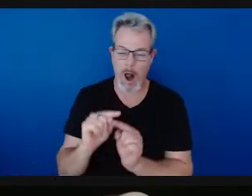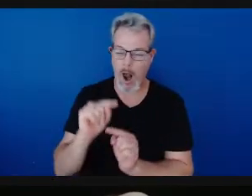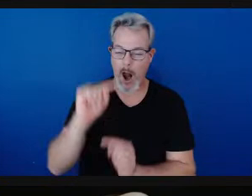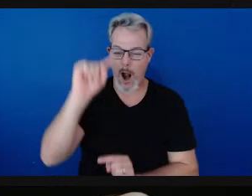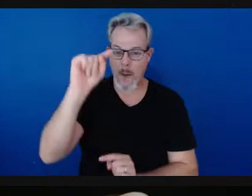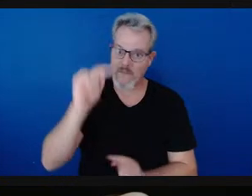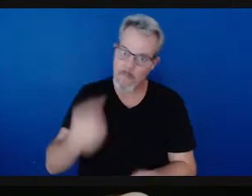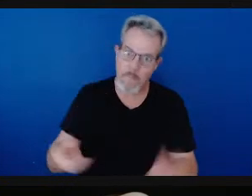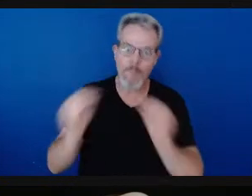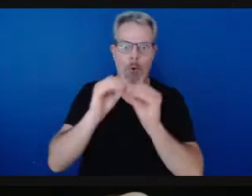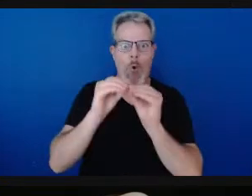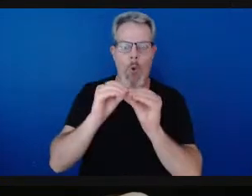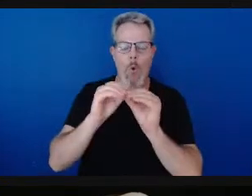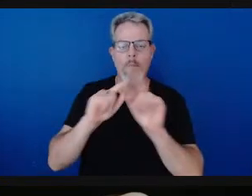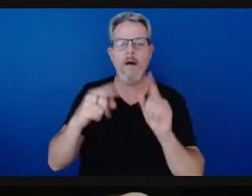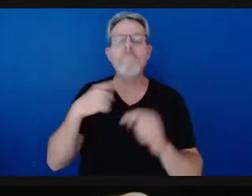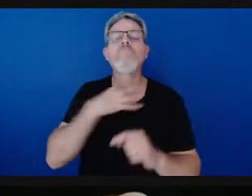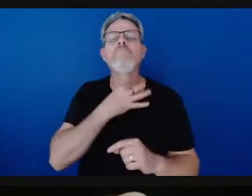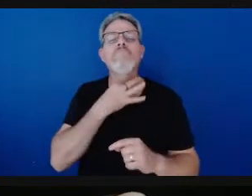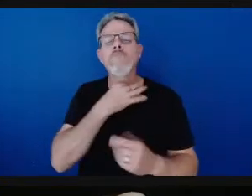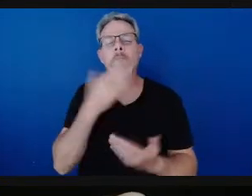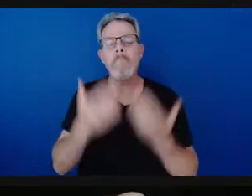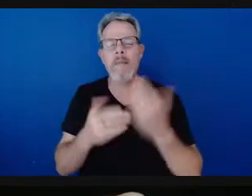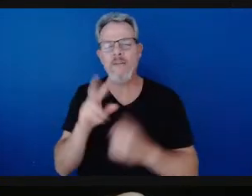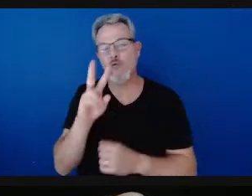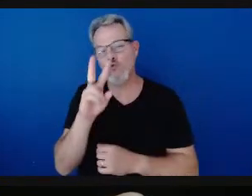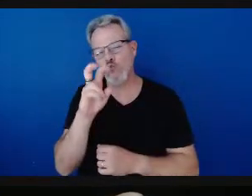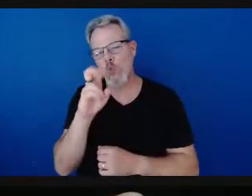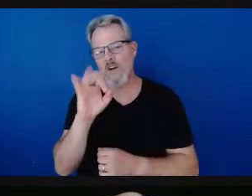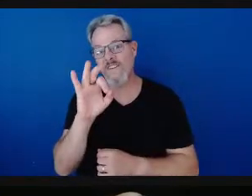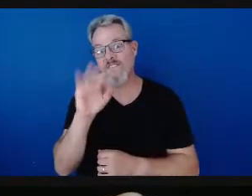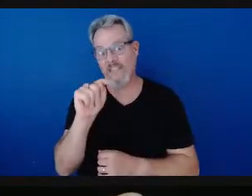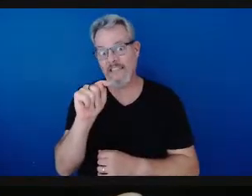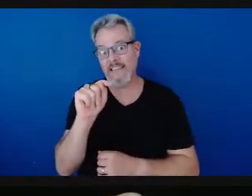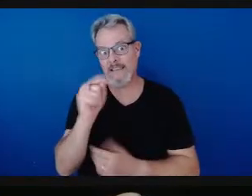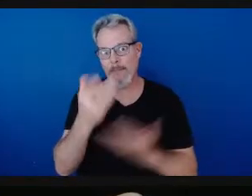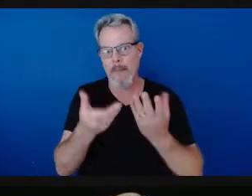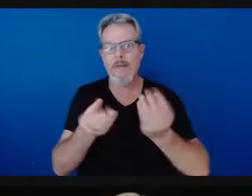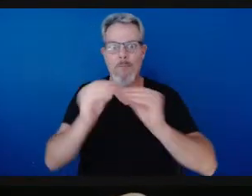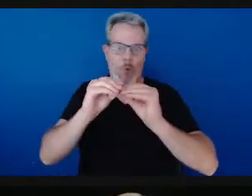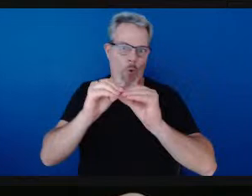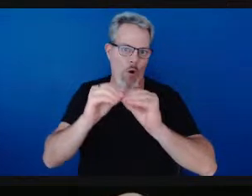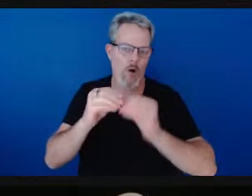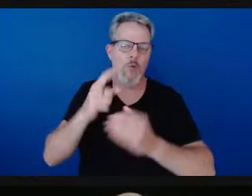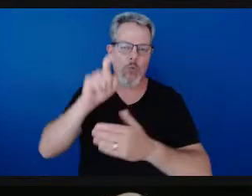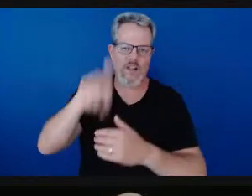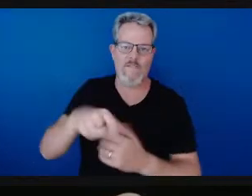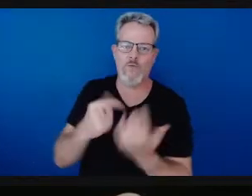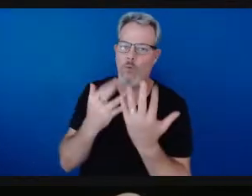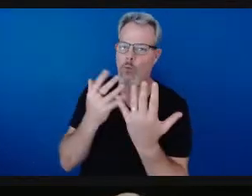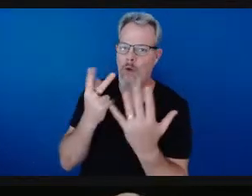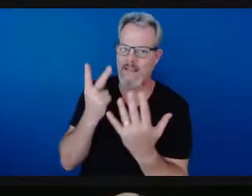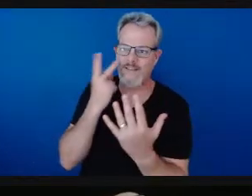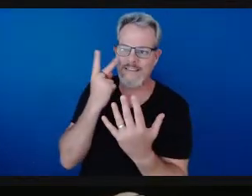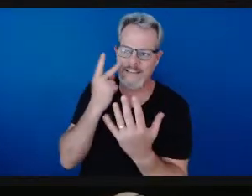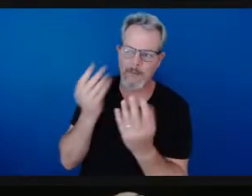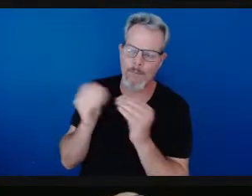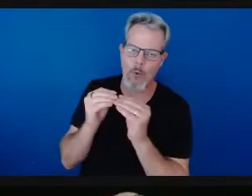got to, say, 200 feet or higher than that, perhaps, as well. We'll have to await further information for